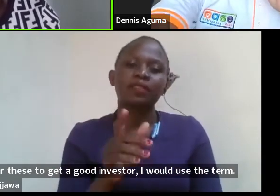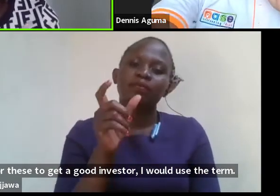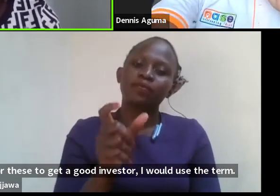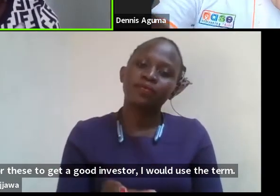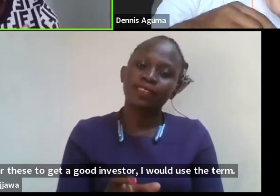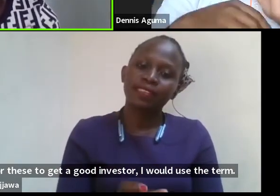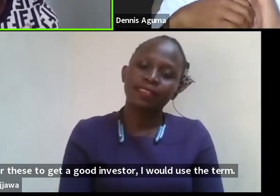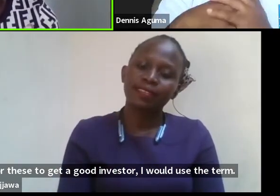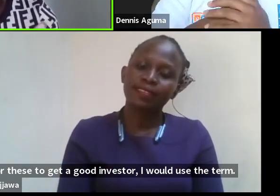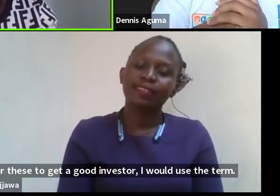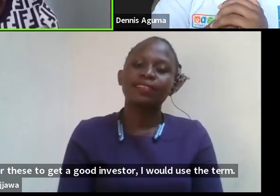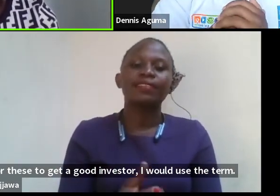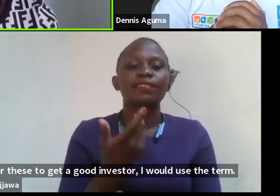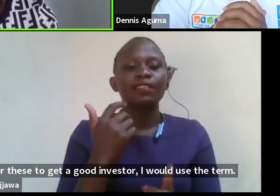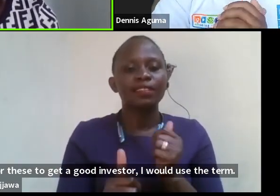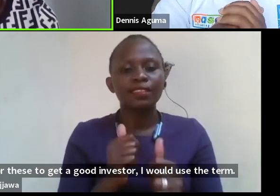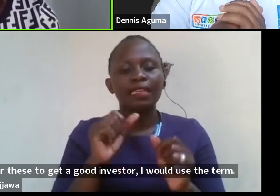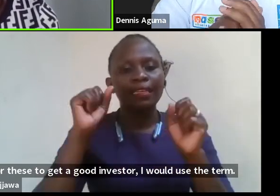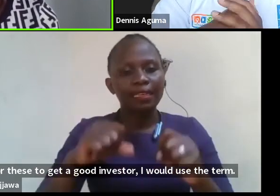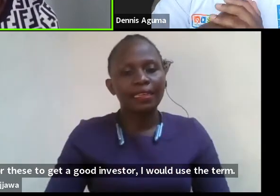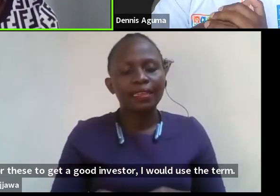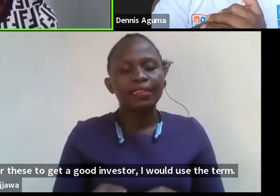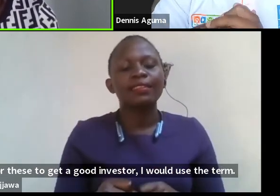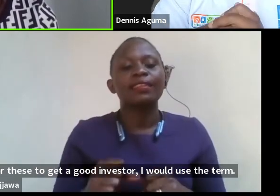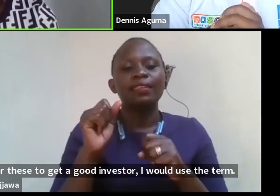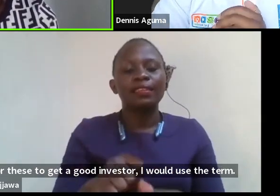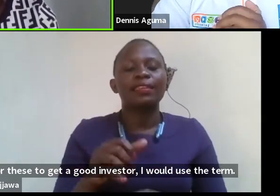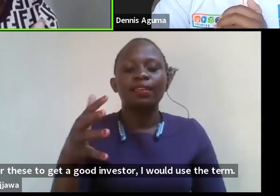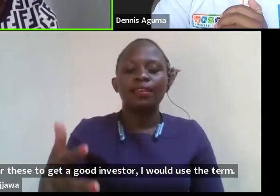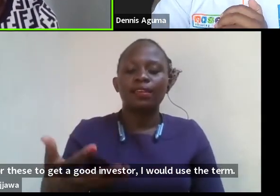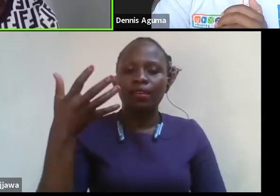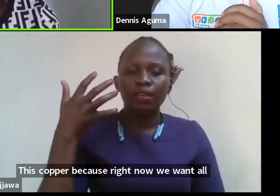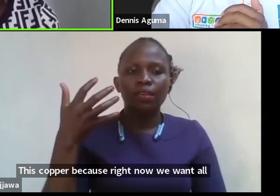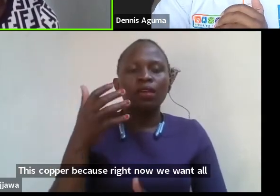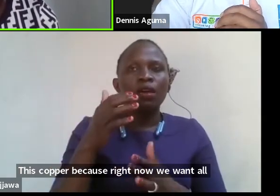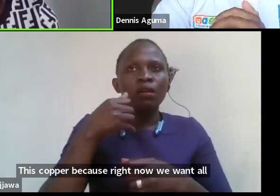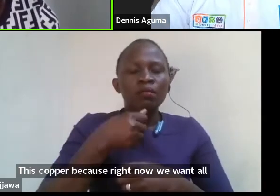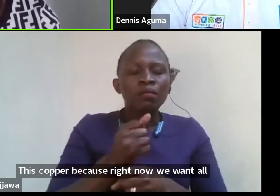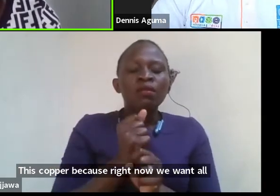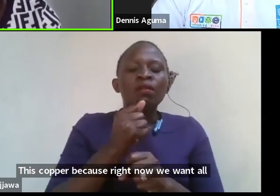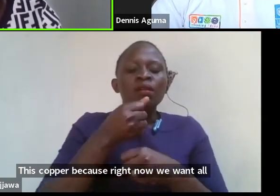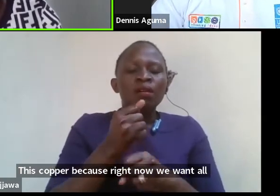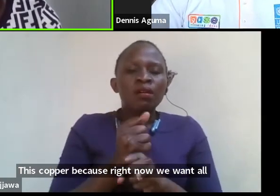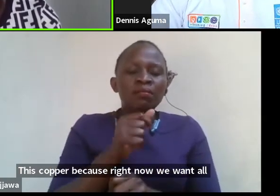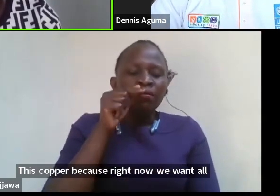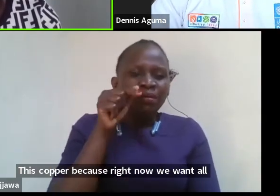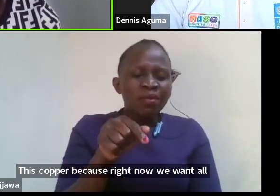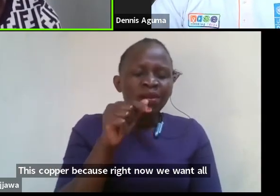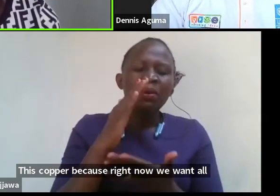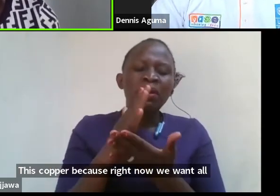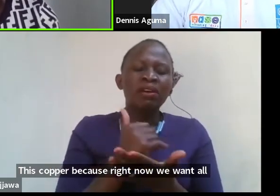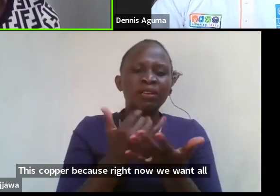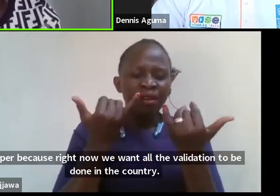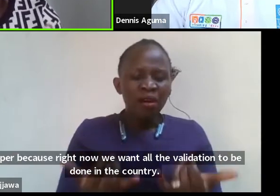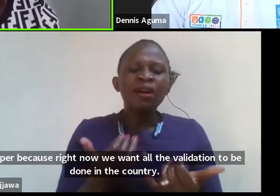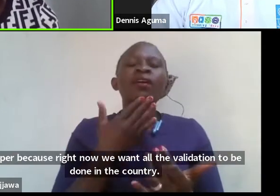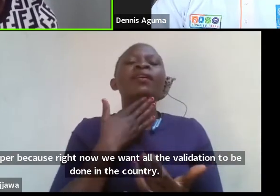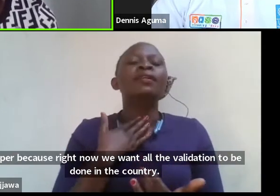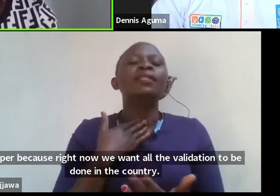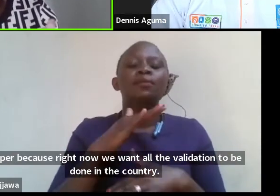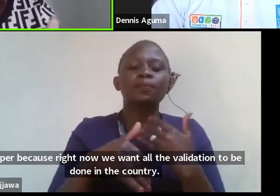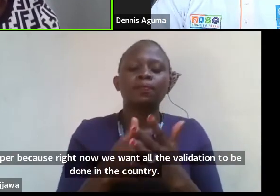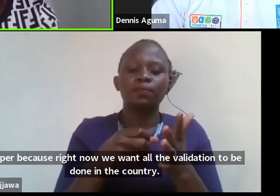extract, process this copper, because right now we want all the value addition to be done in the country. Because when we have the